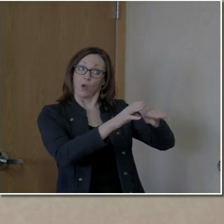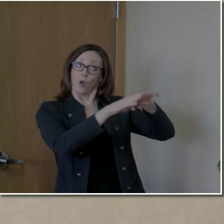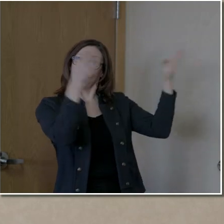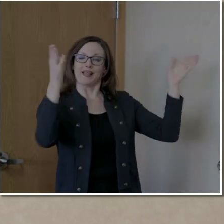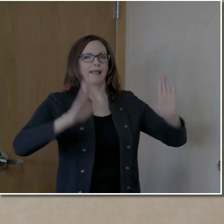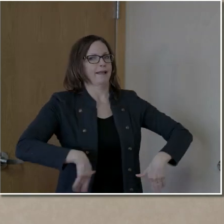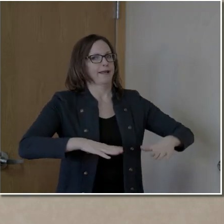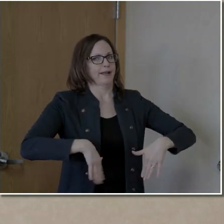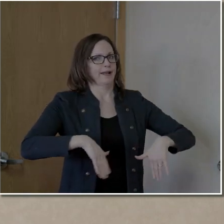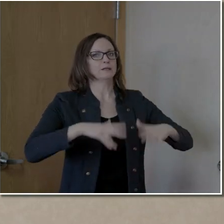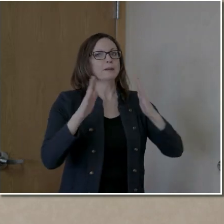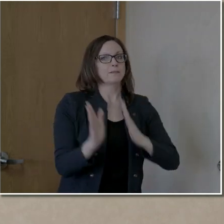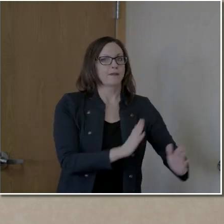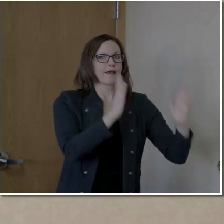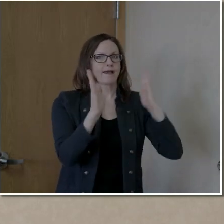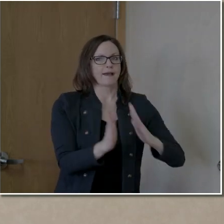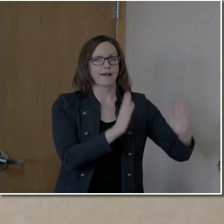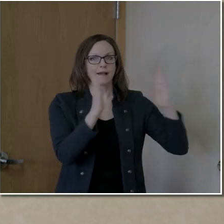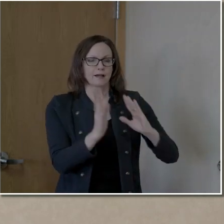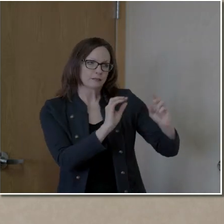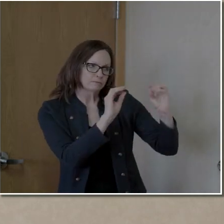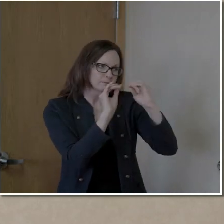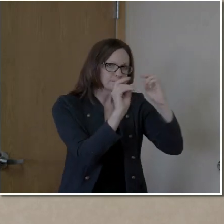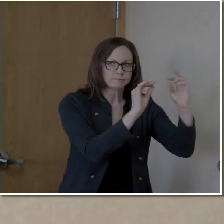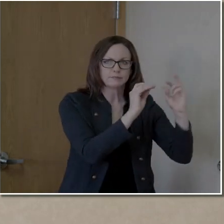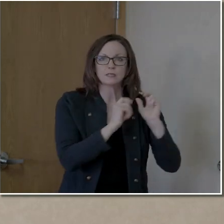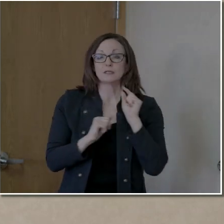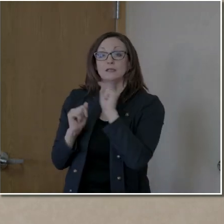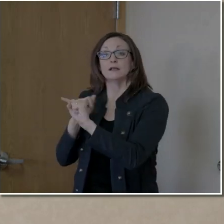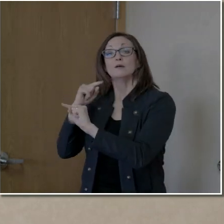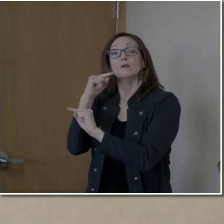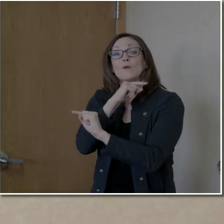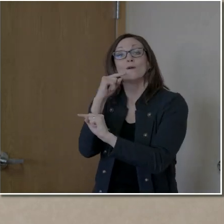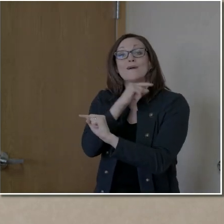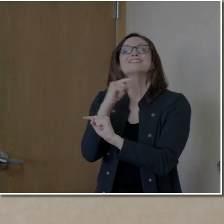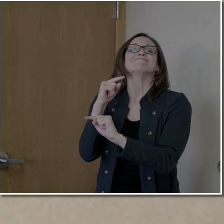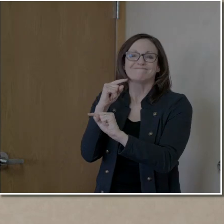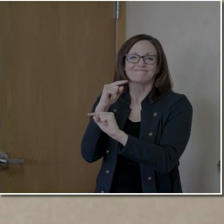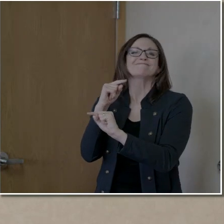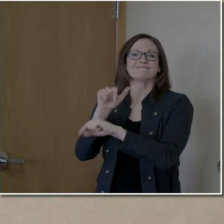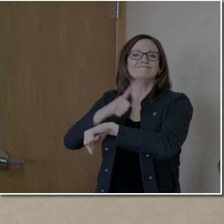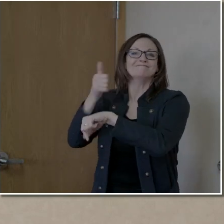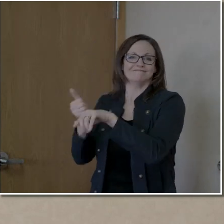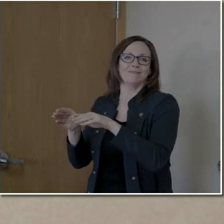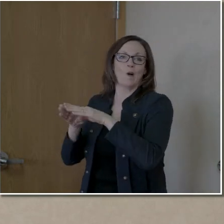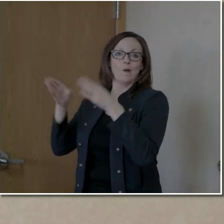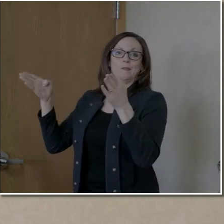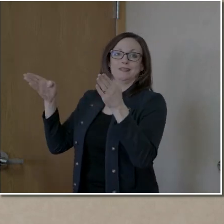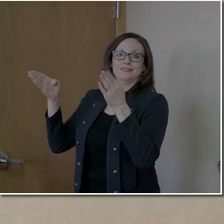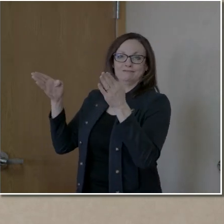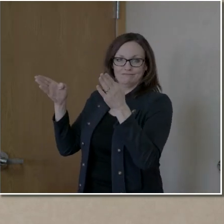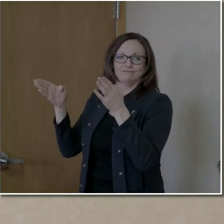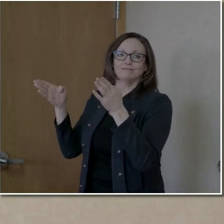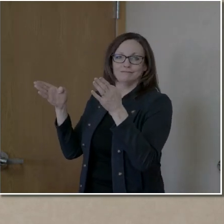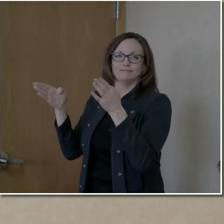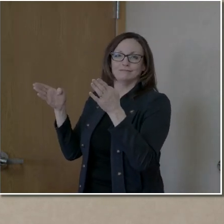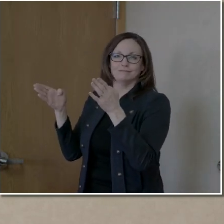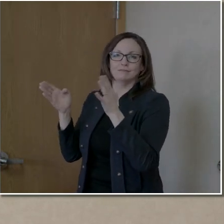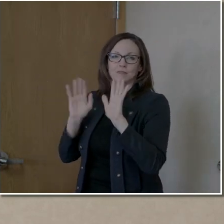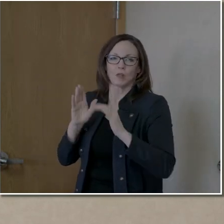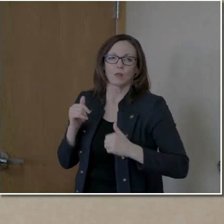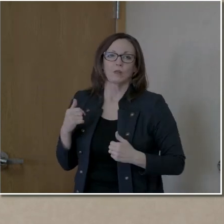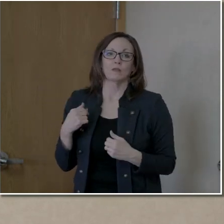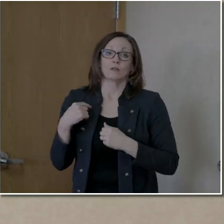We built the site because of the modeling that we saw, and we wanted to be prepared. The last thing in the world we want